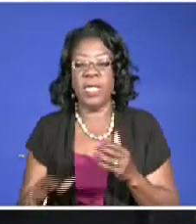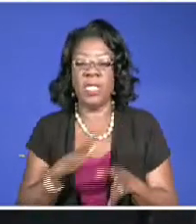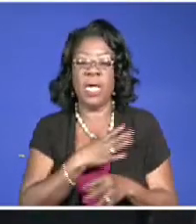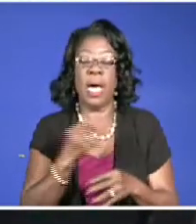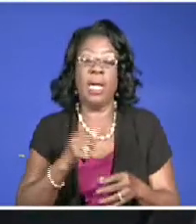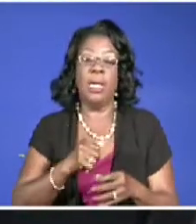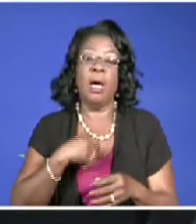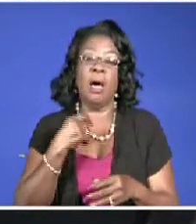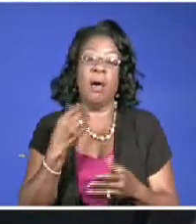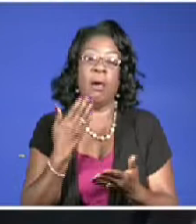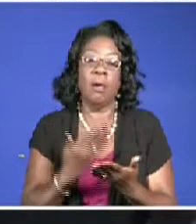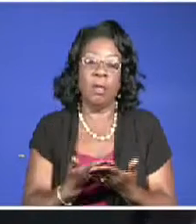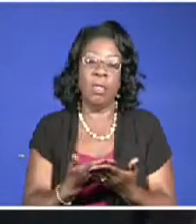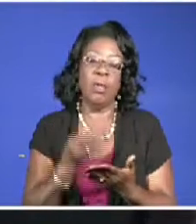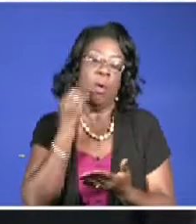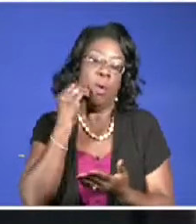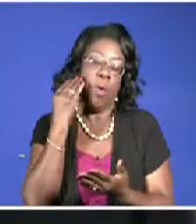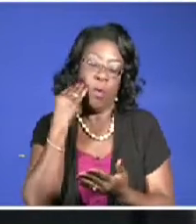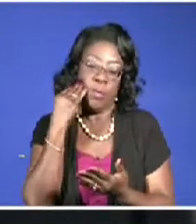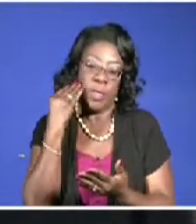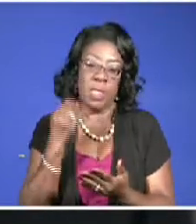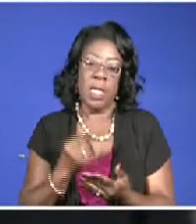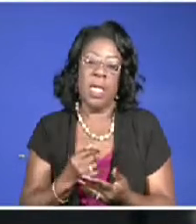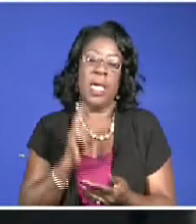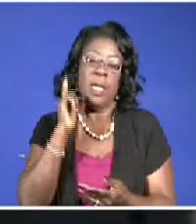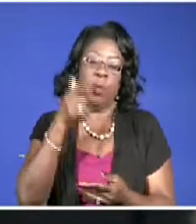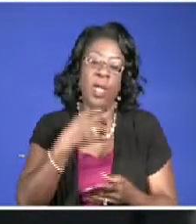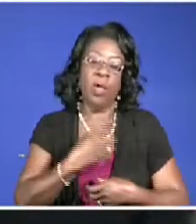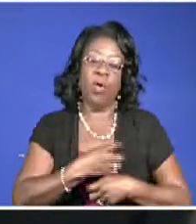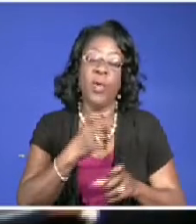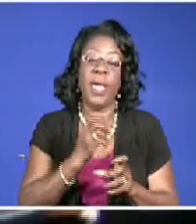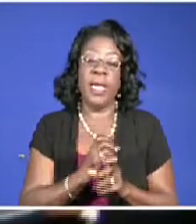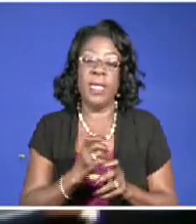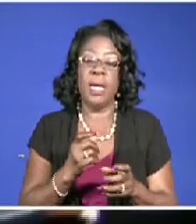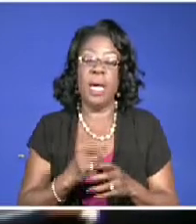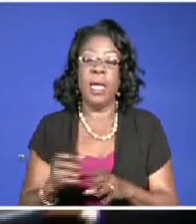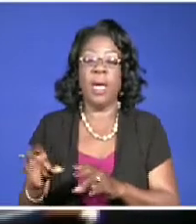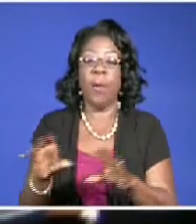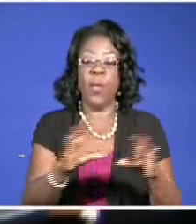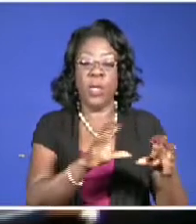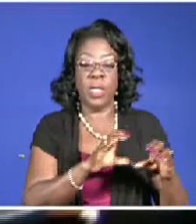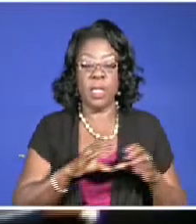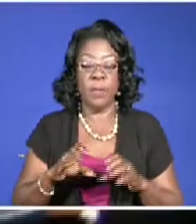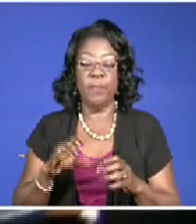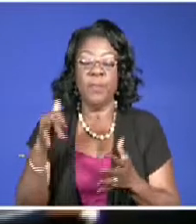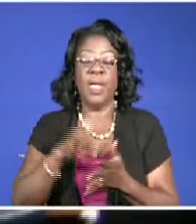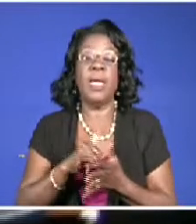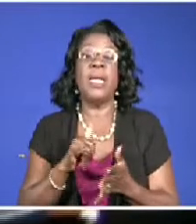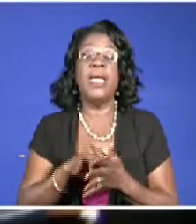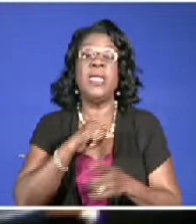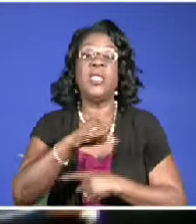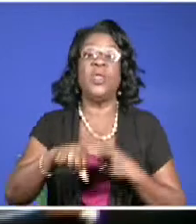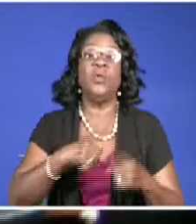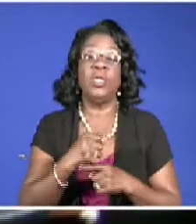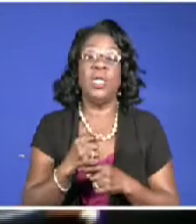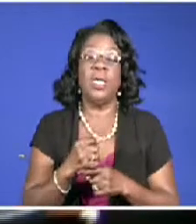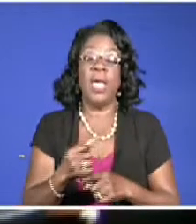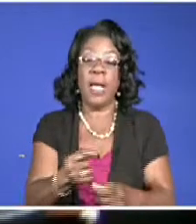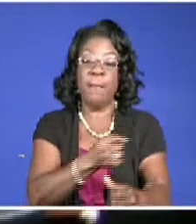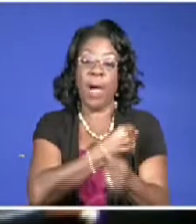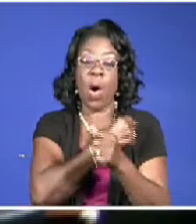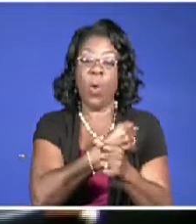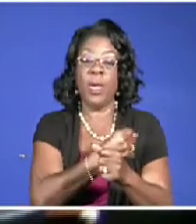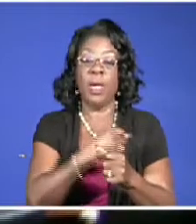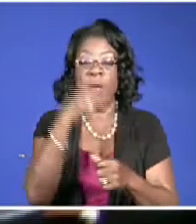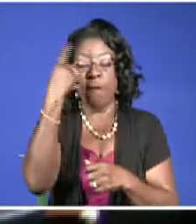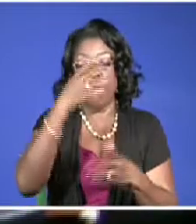and affordable housing. It seeks to create a community that is socially empowering for both